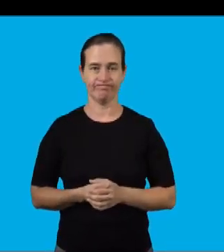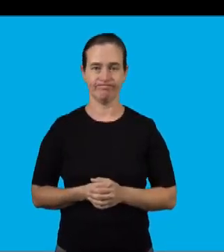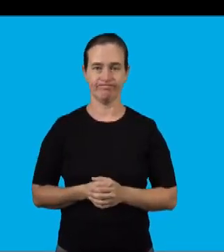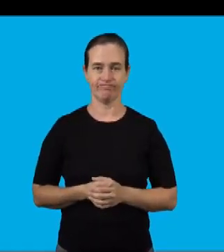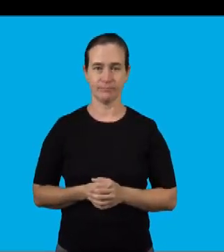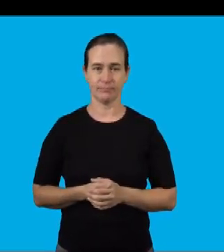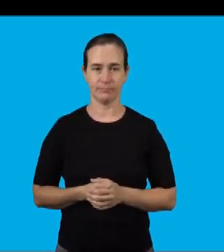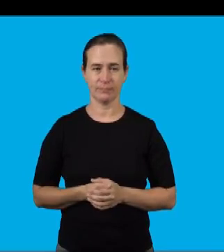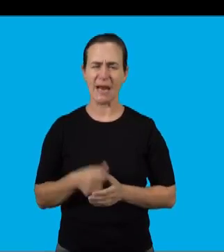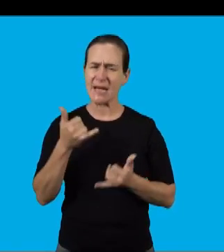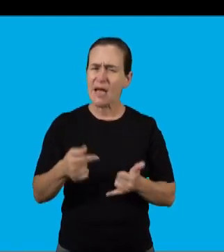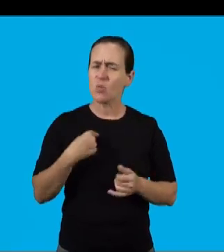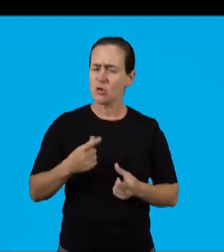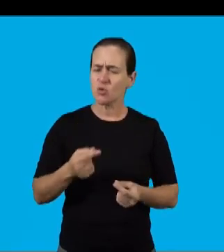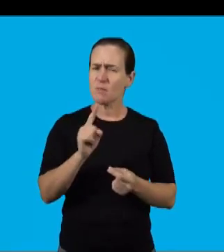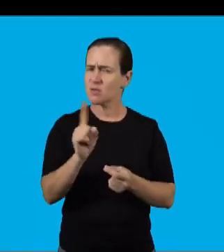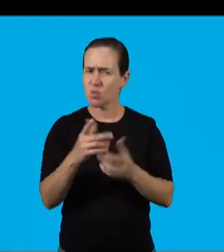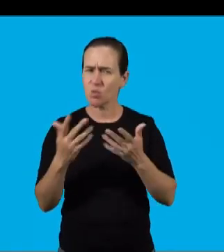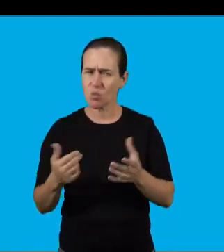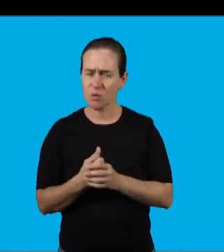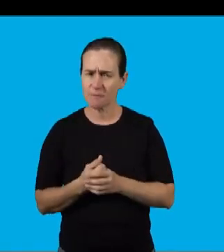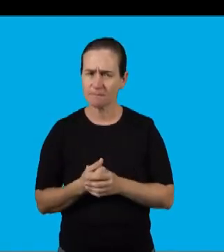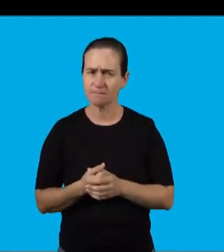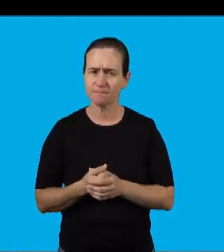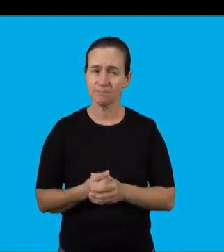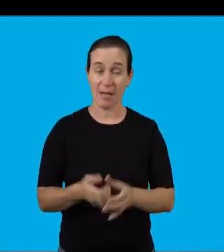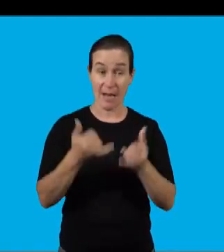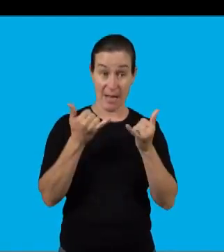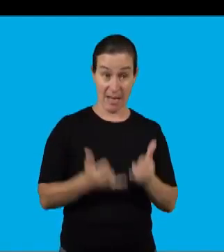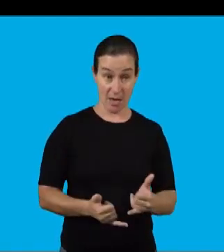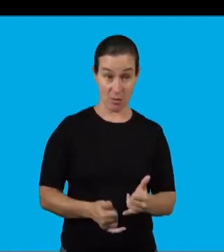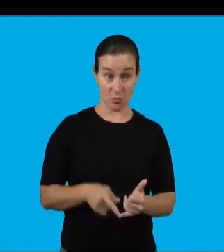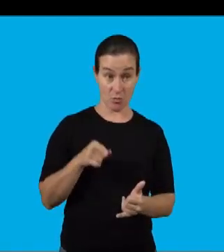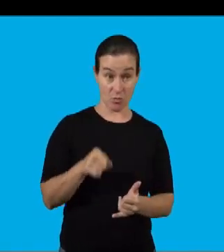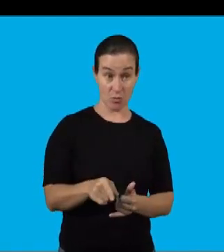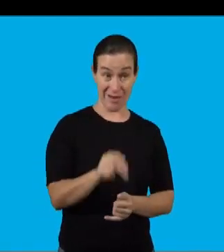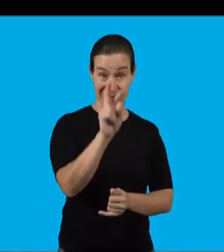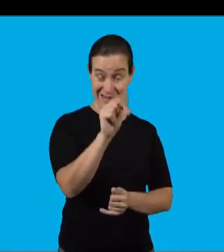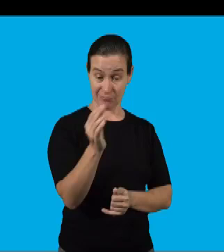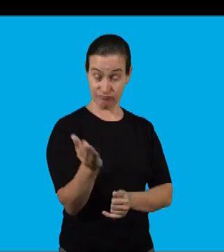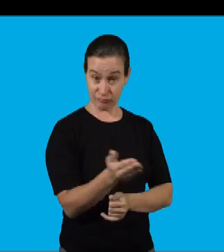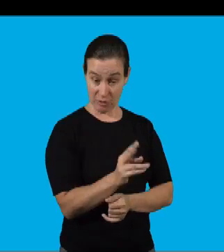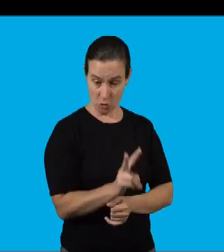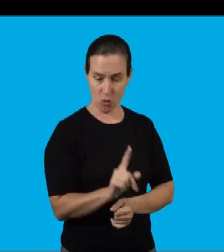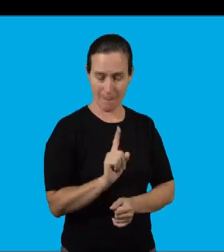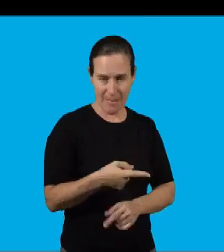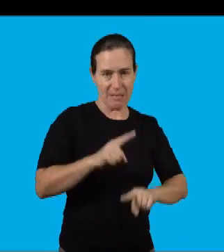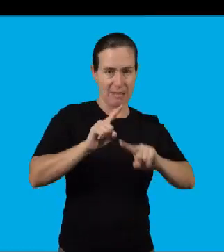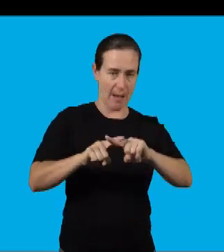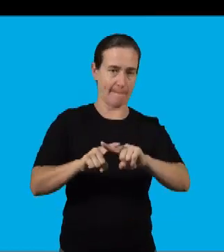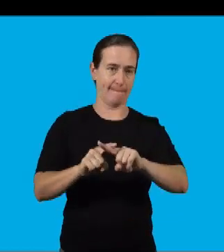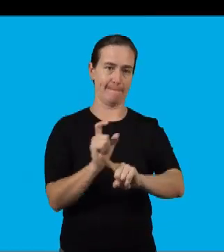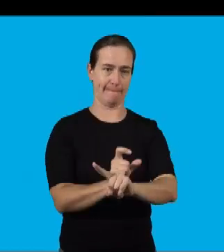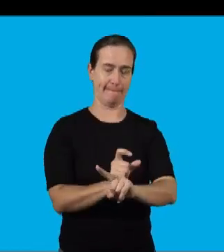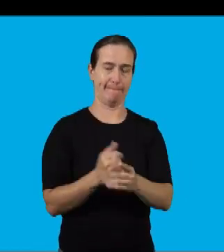have that there. So what is left for us to do? Well, we need to now multiply that n divided by 2 throughout. So we are going